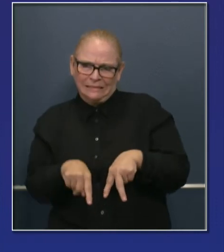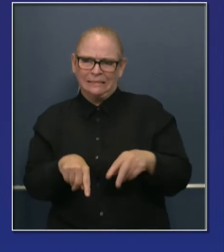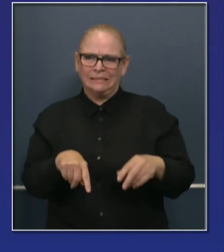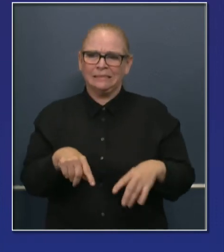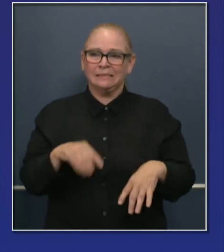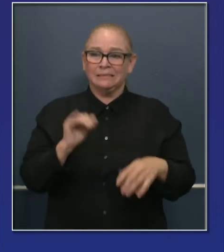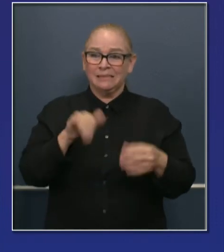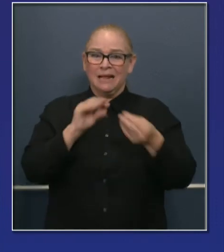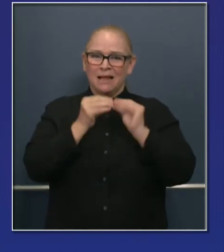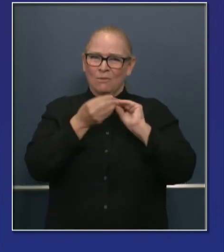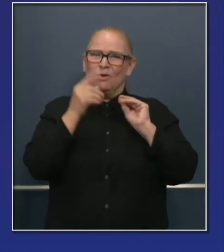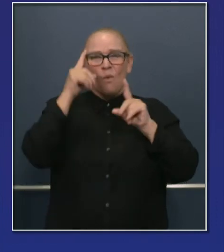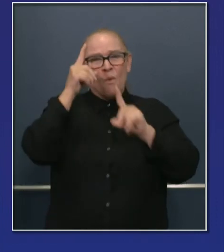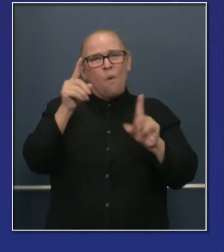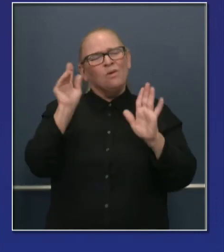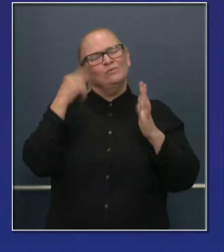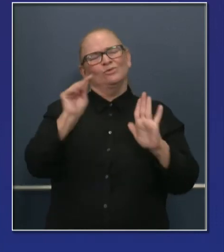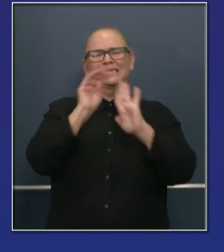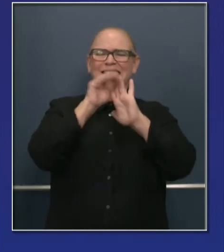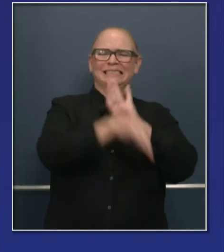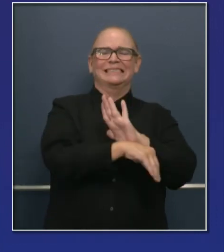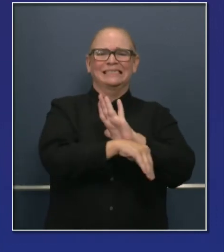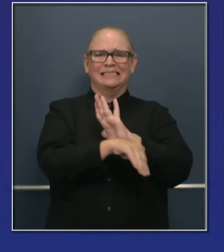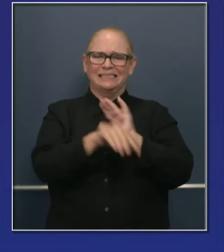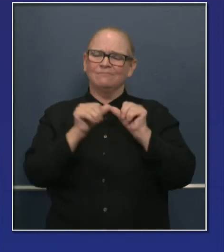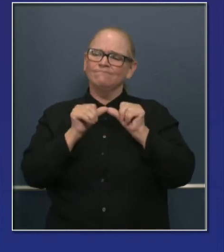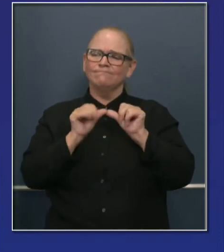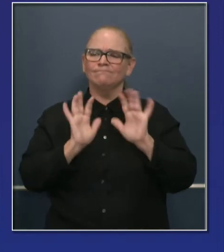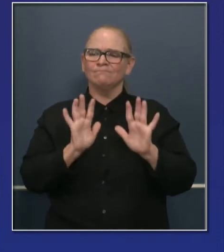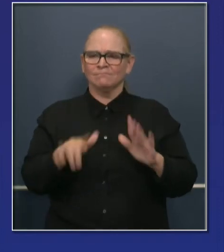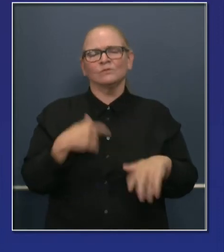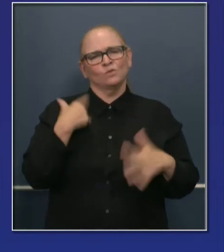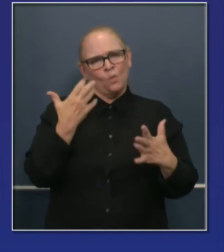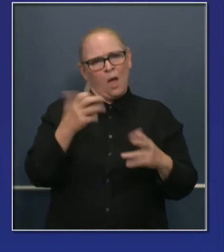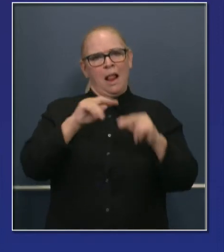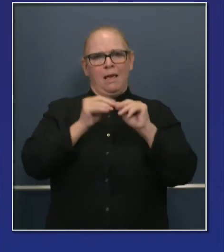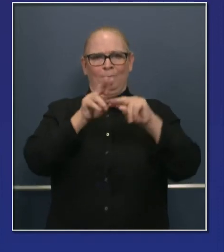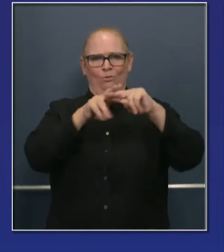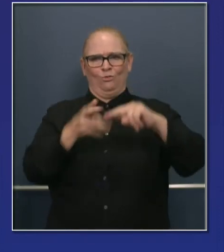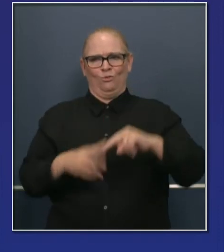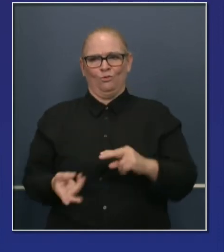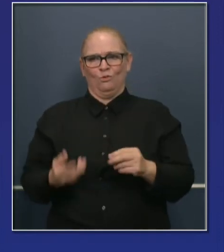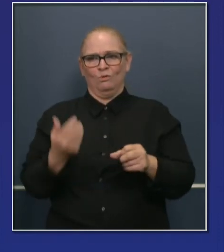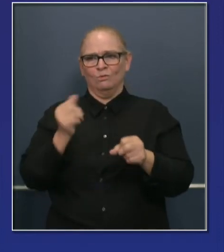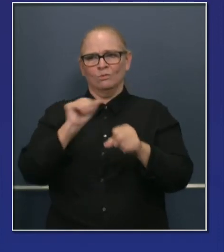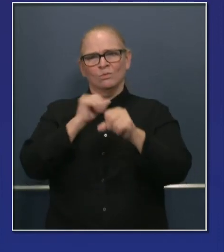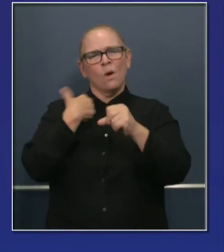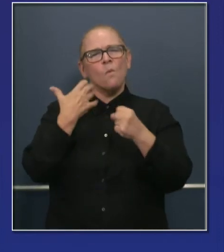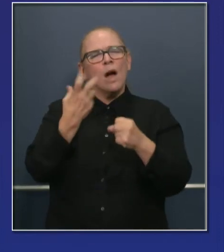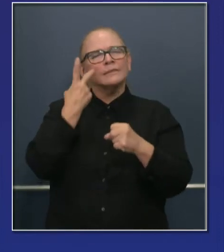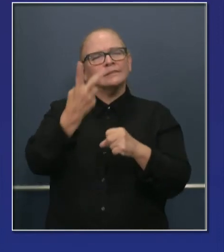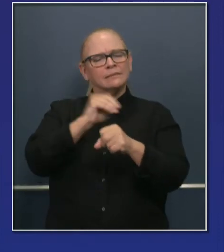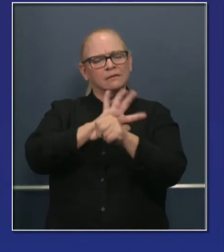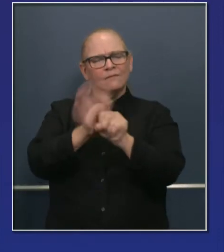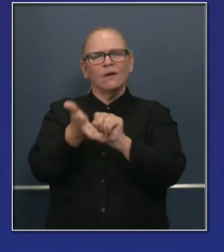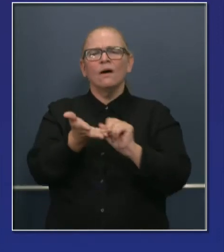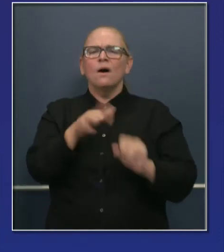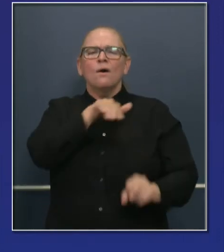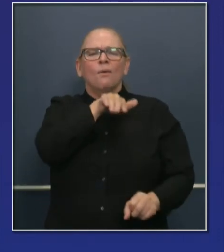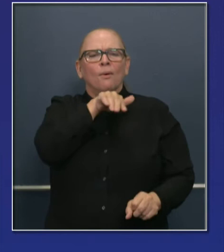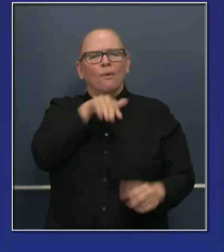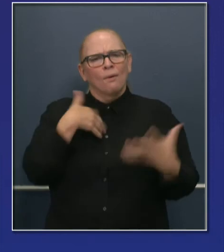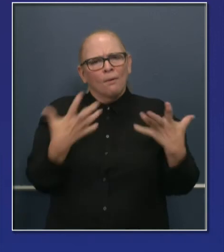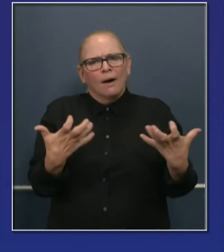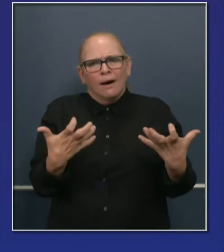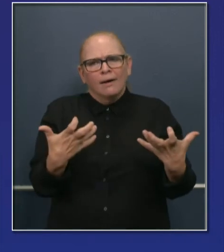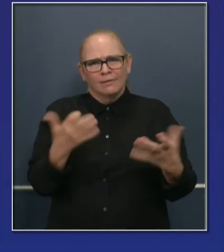to suppress the growth, and ultimately extinguish this virus, which is indeed our long-term goal, or at least mitigate